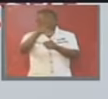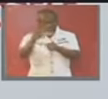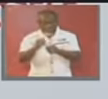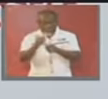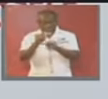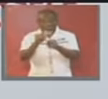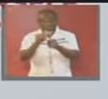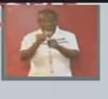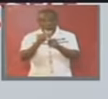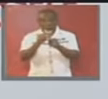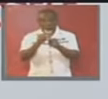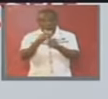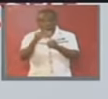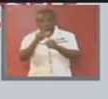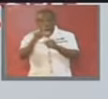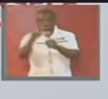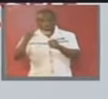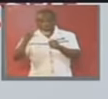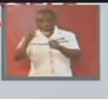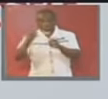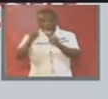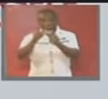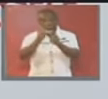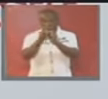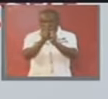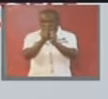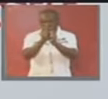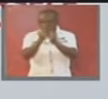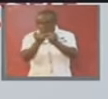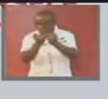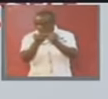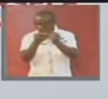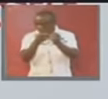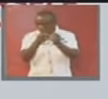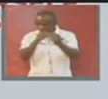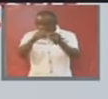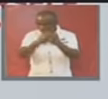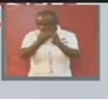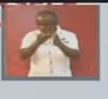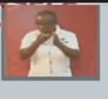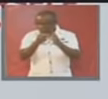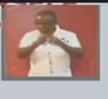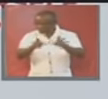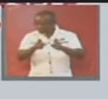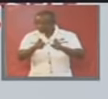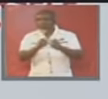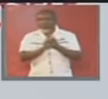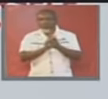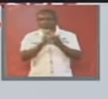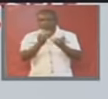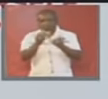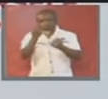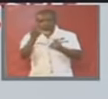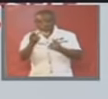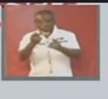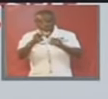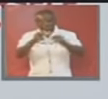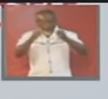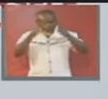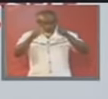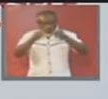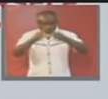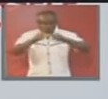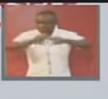variant, yes, will cause us to re-examine everything, every single thing that we do now. Because